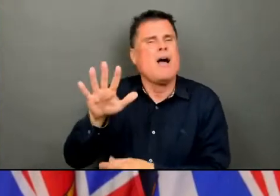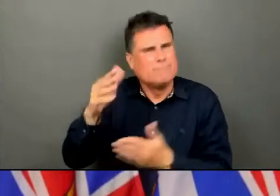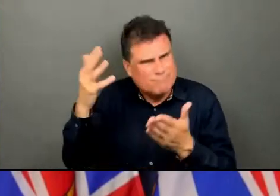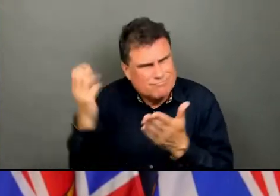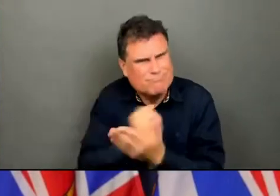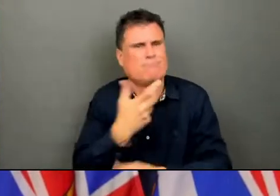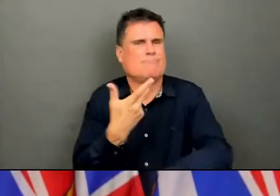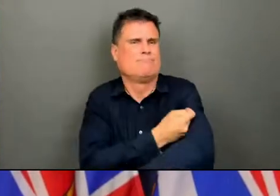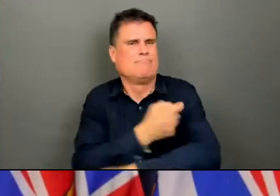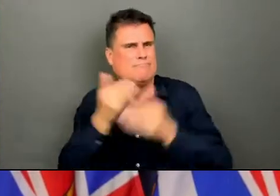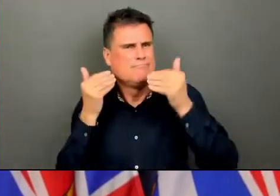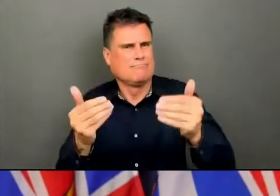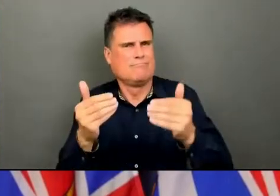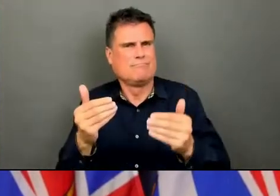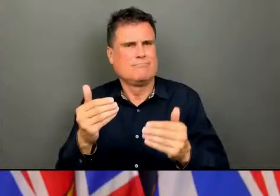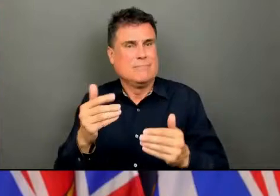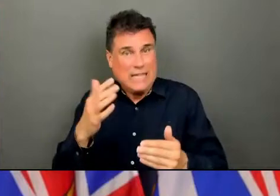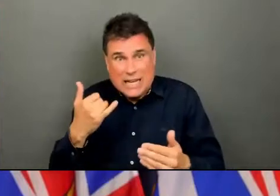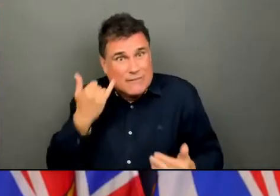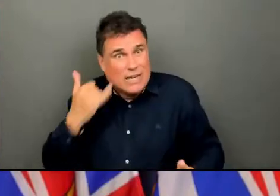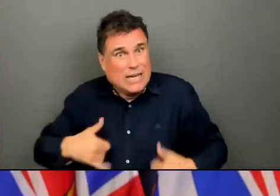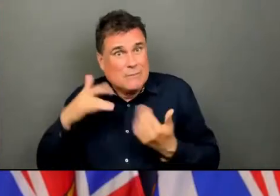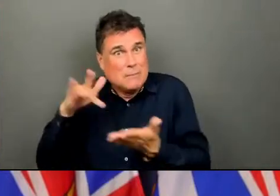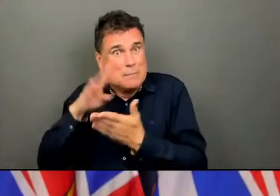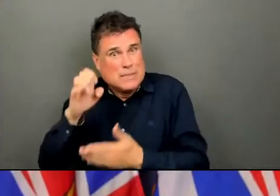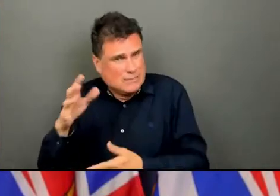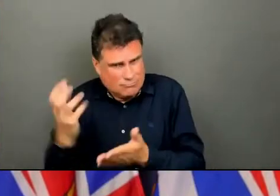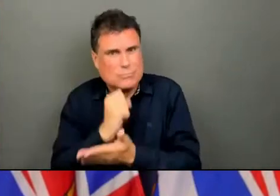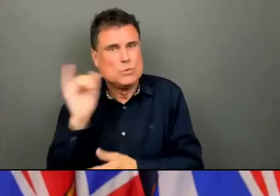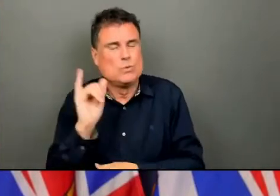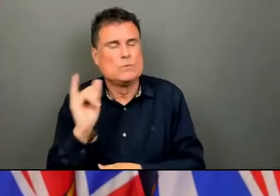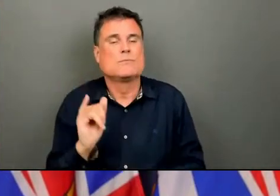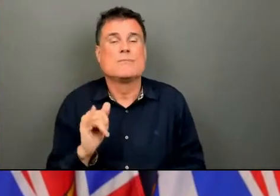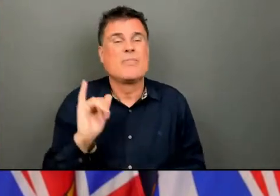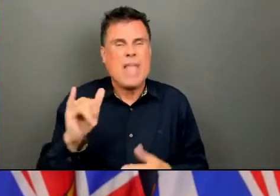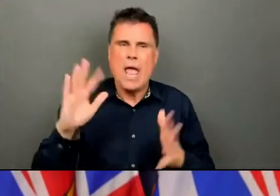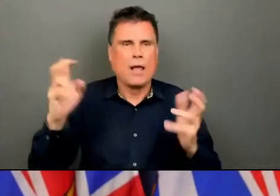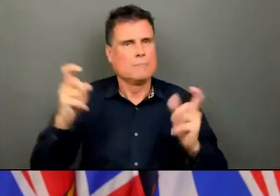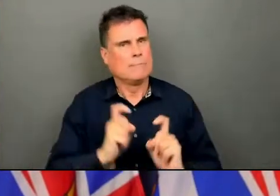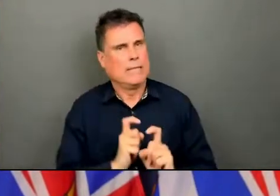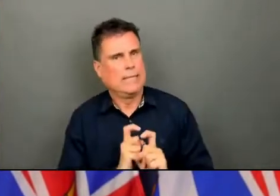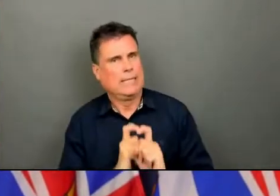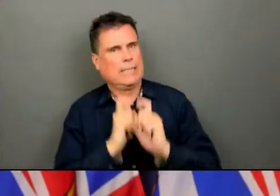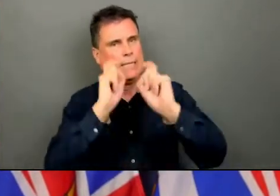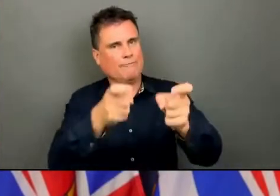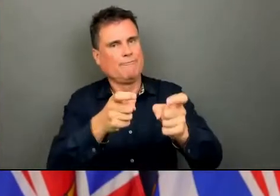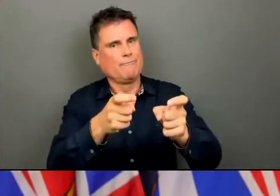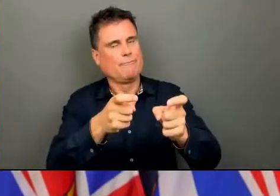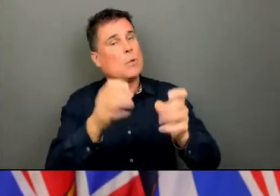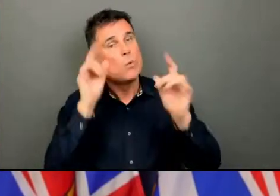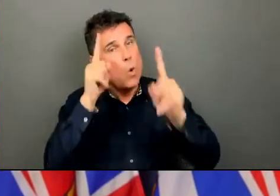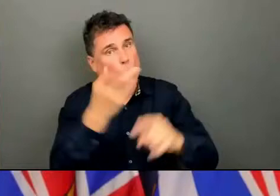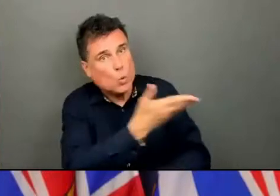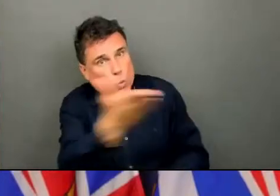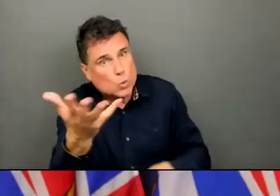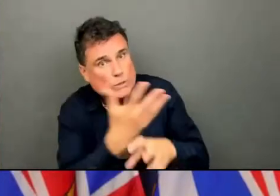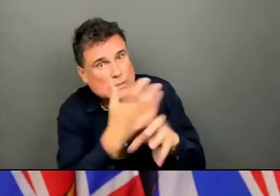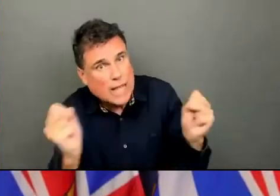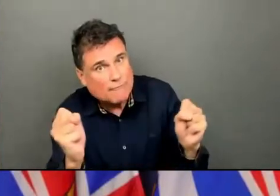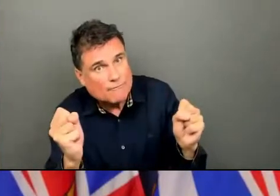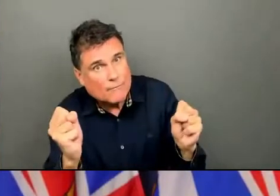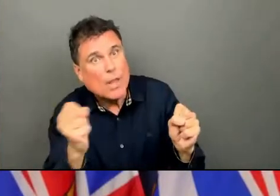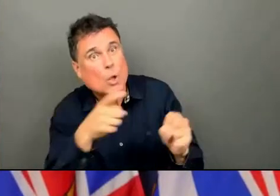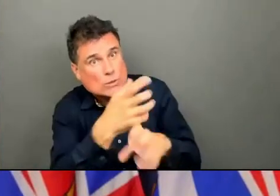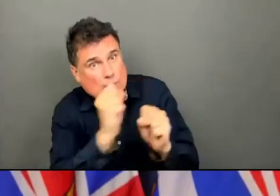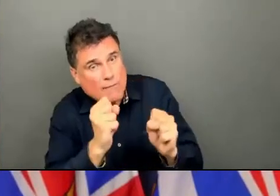with it, it's really a gift to our lives. It makes us safer. It makes the ones we love safer. It makes our communities safer. And